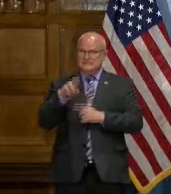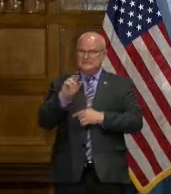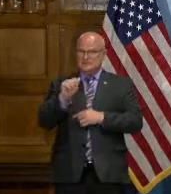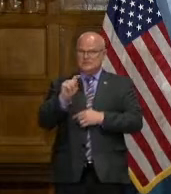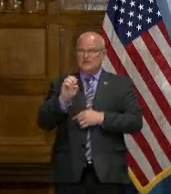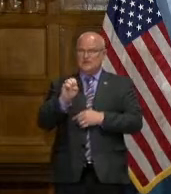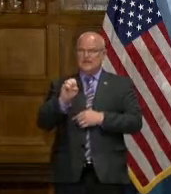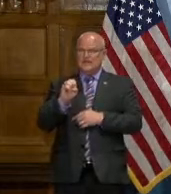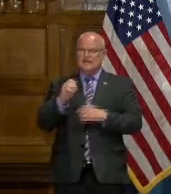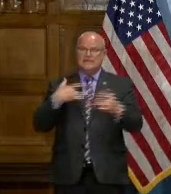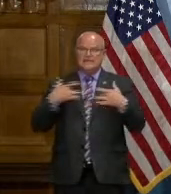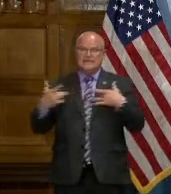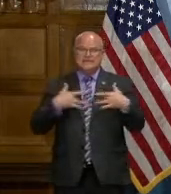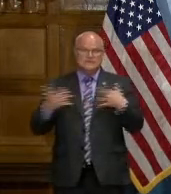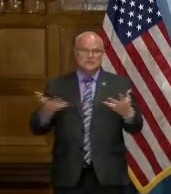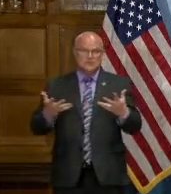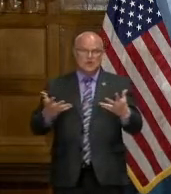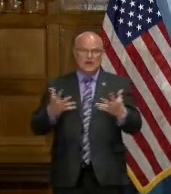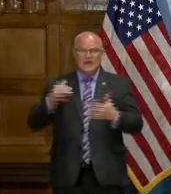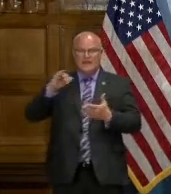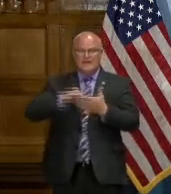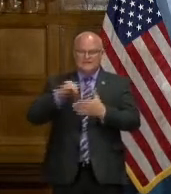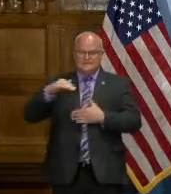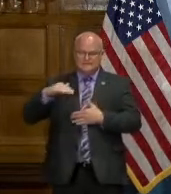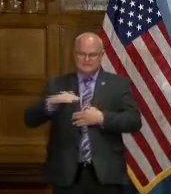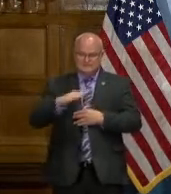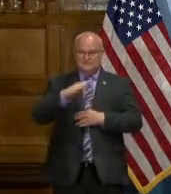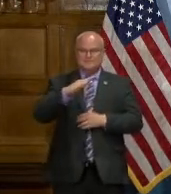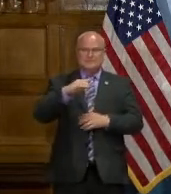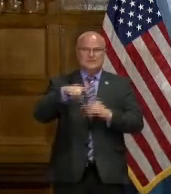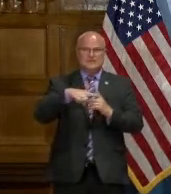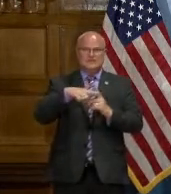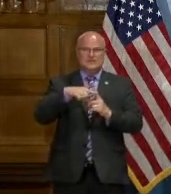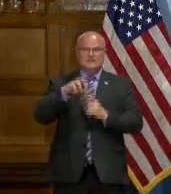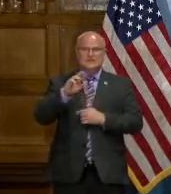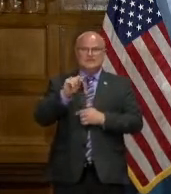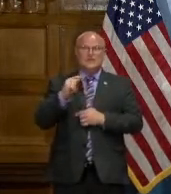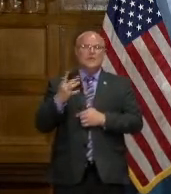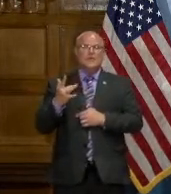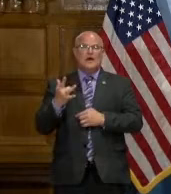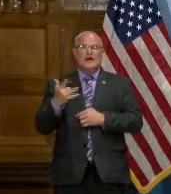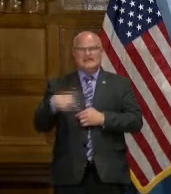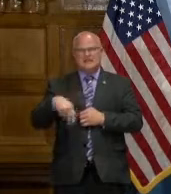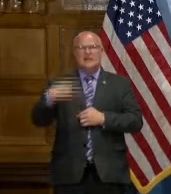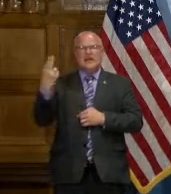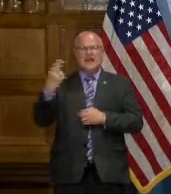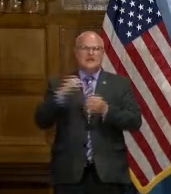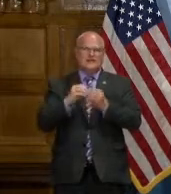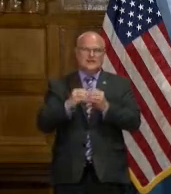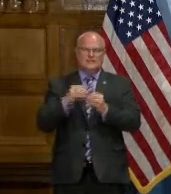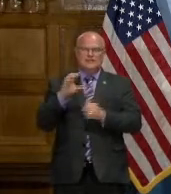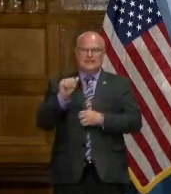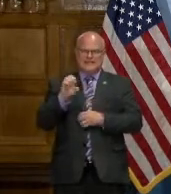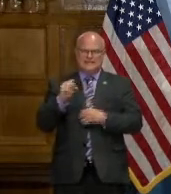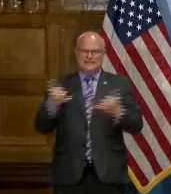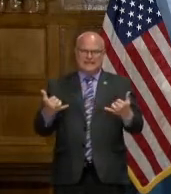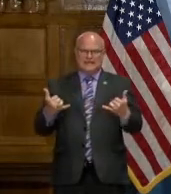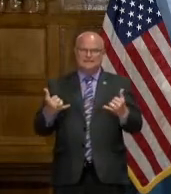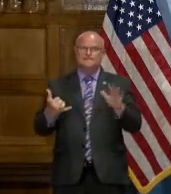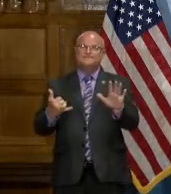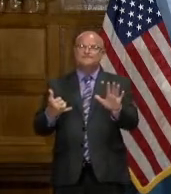rate. And the concern is that that slight tick up in the positivity rate is the reason we had a little bit higher number of cases.